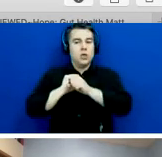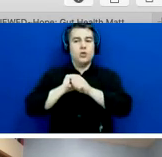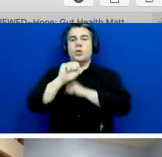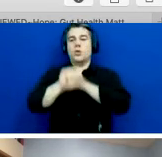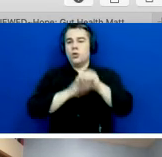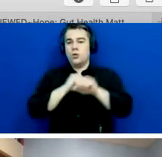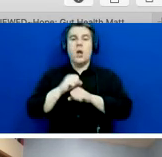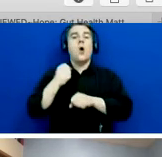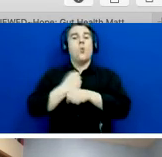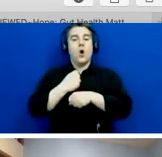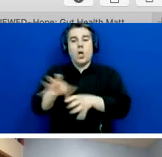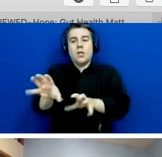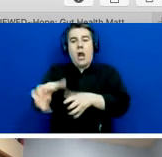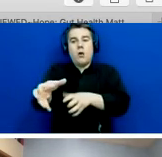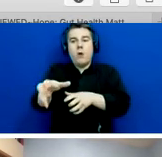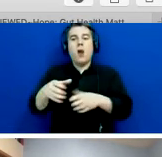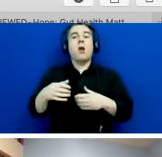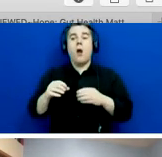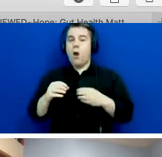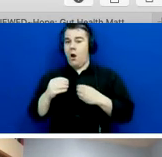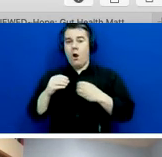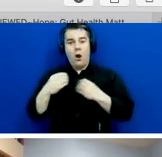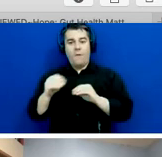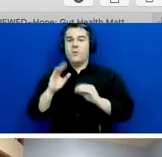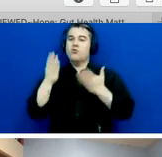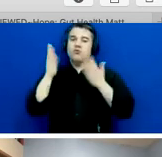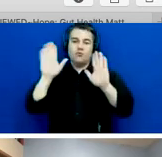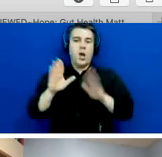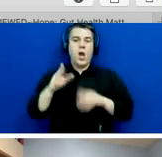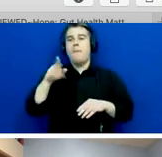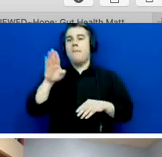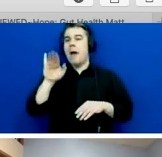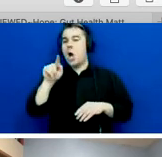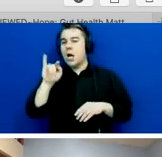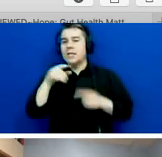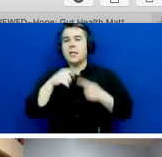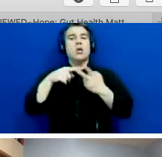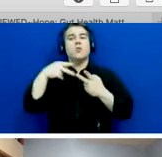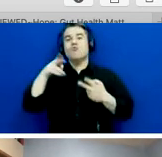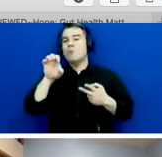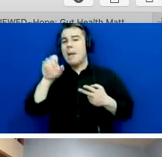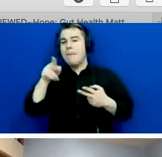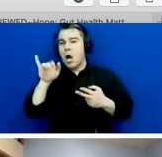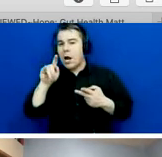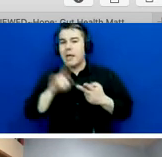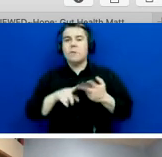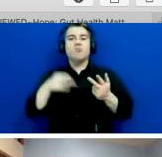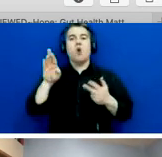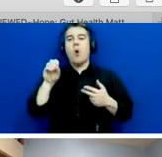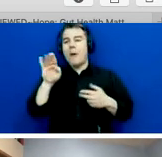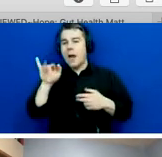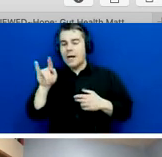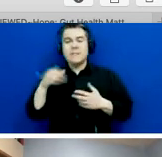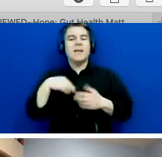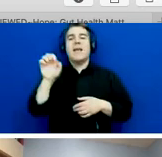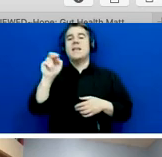worked in chiropractic offices that offered great probiotics, prebiotics. I knew all about that, enzymes. I started on that for a few